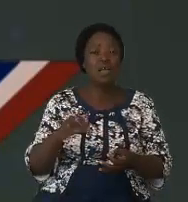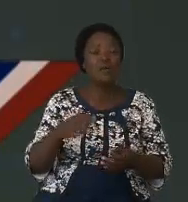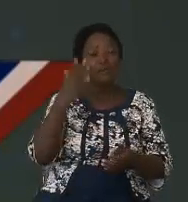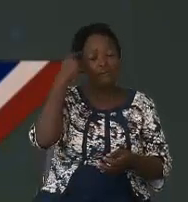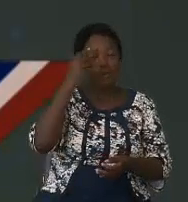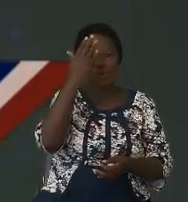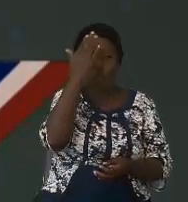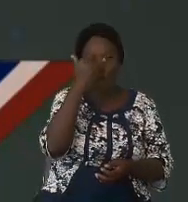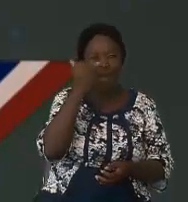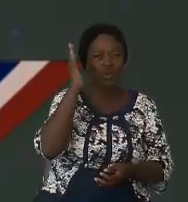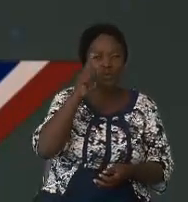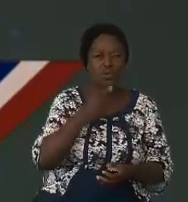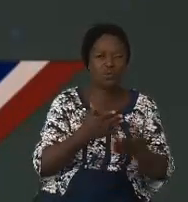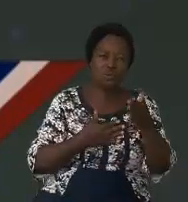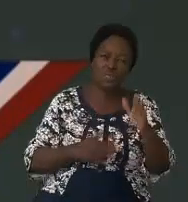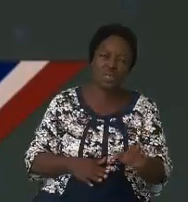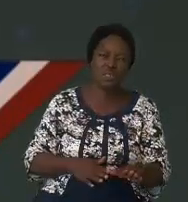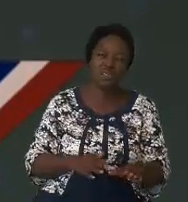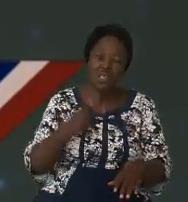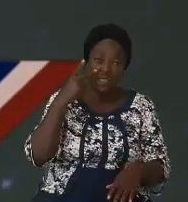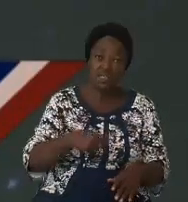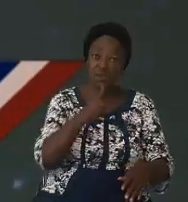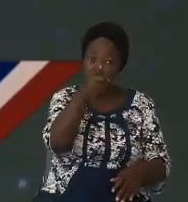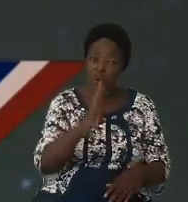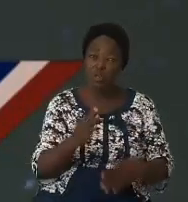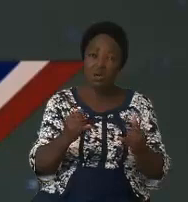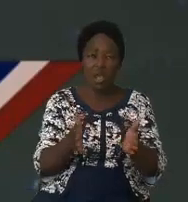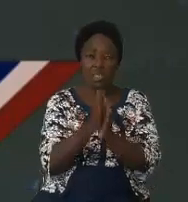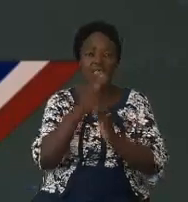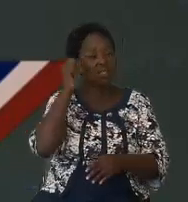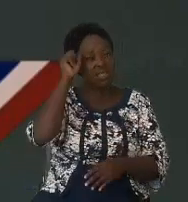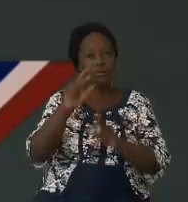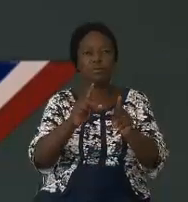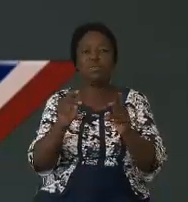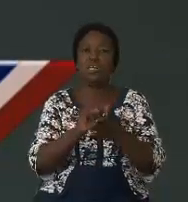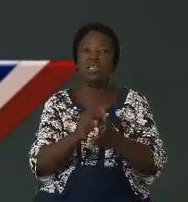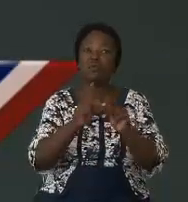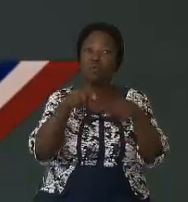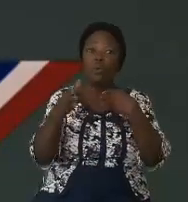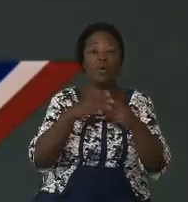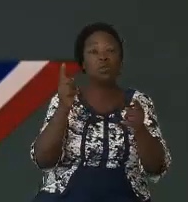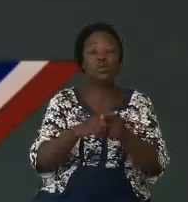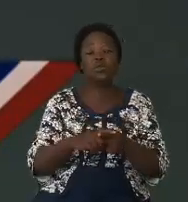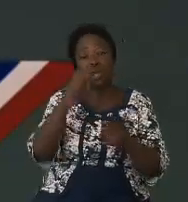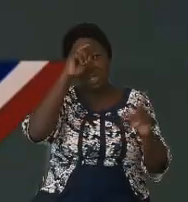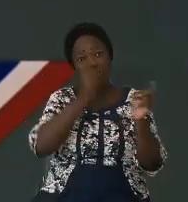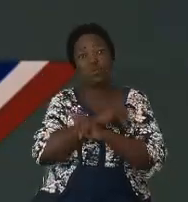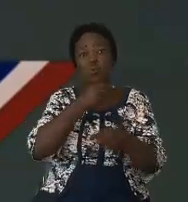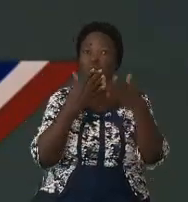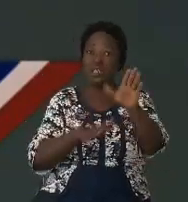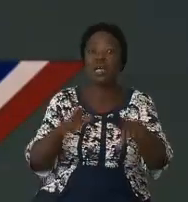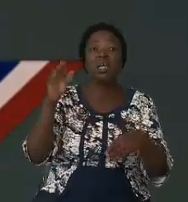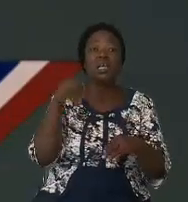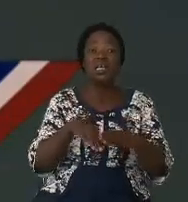new spirit. For why will ye die? Look at God asking his people, if you go back